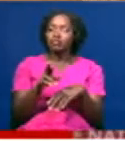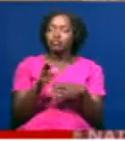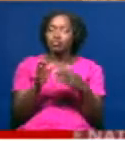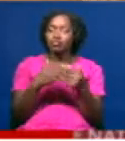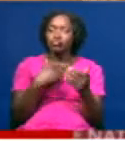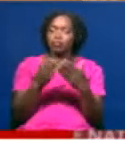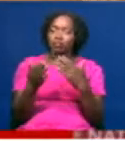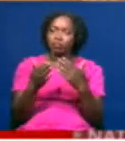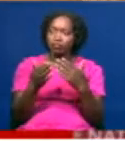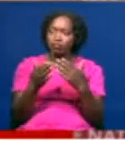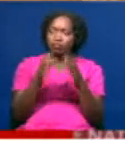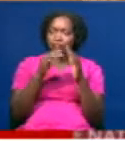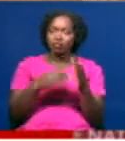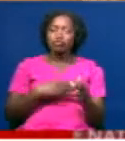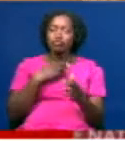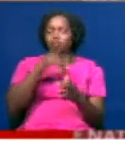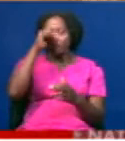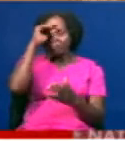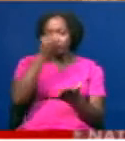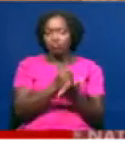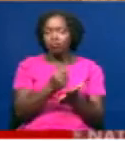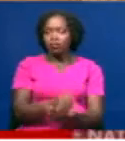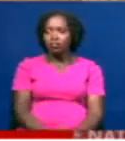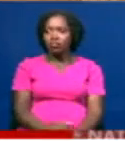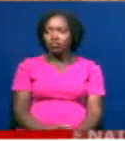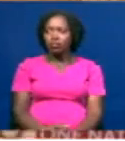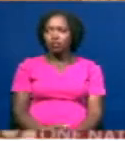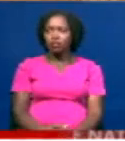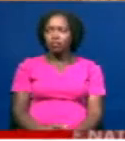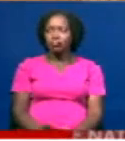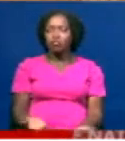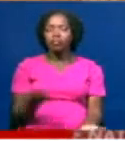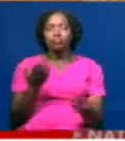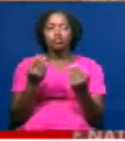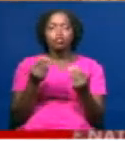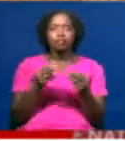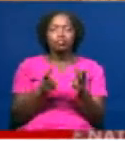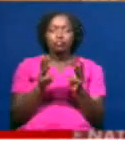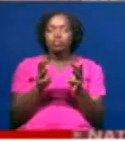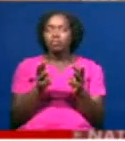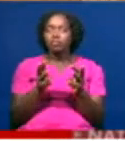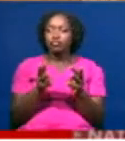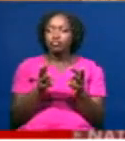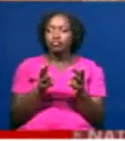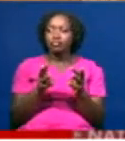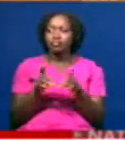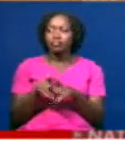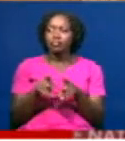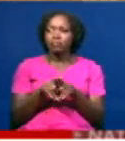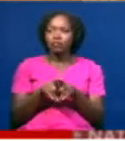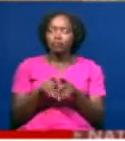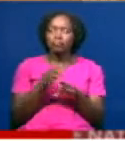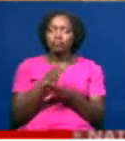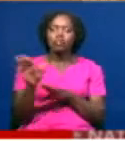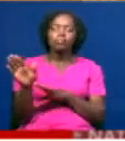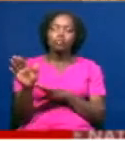visit government offices. And perhaps this would be one of the easiest ways, ladies and gentlemen, of also doing away